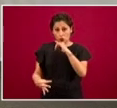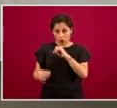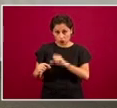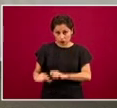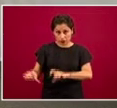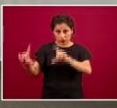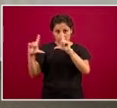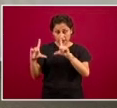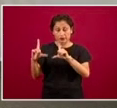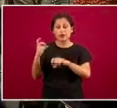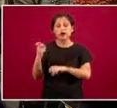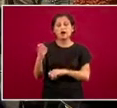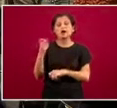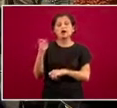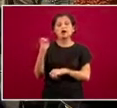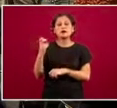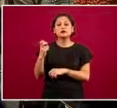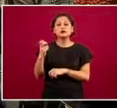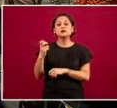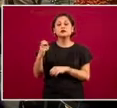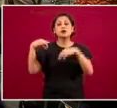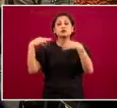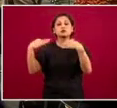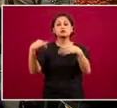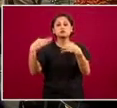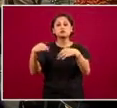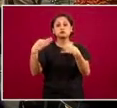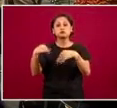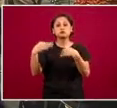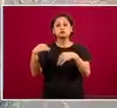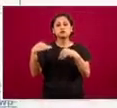these guidelines will come in very handy.